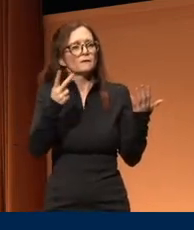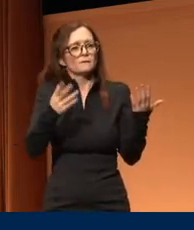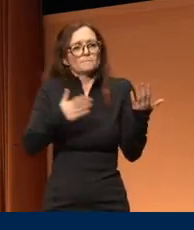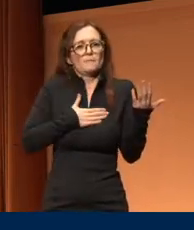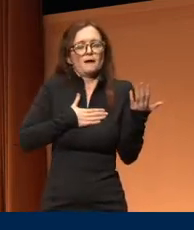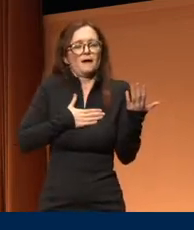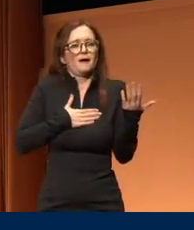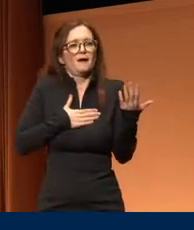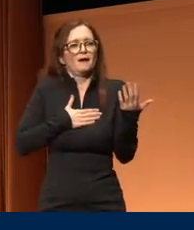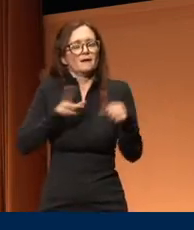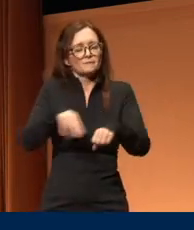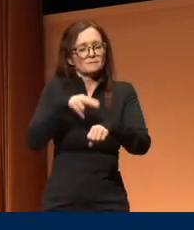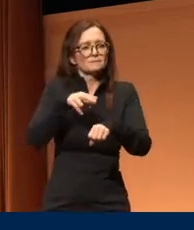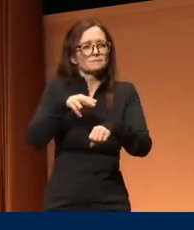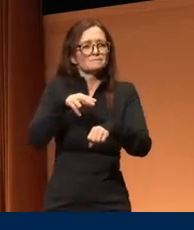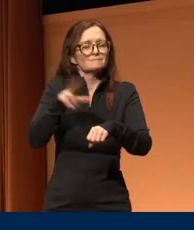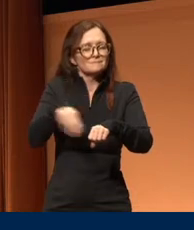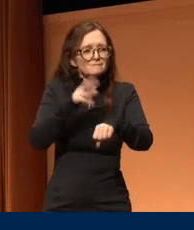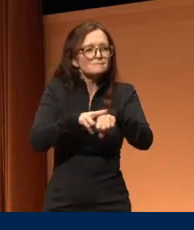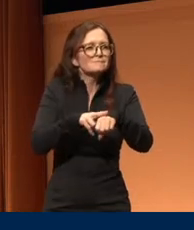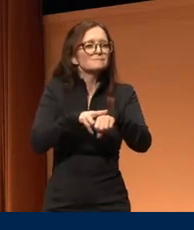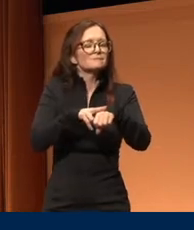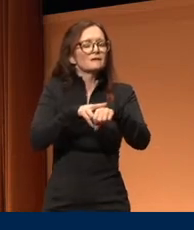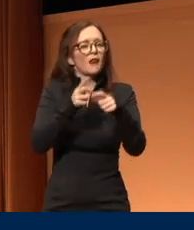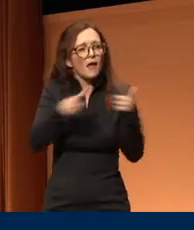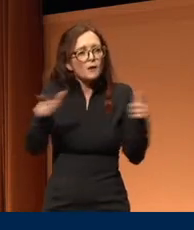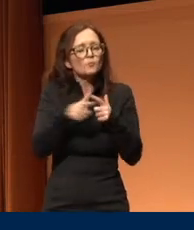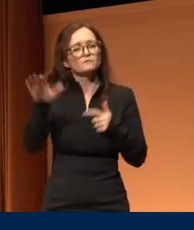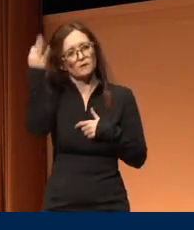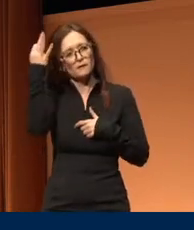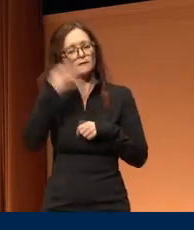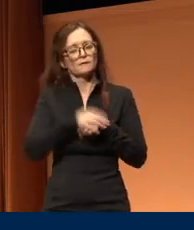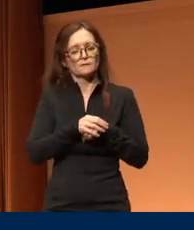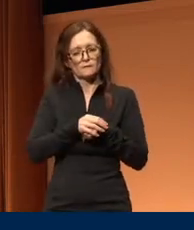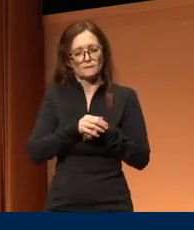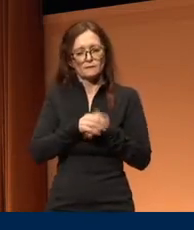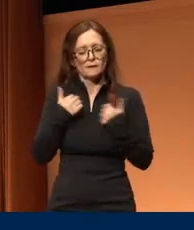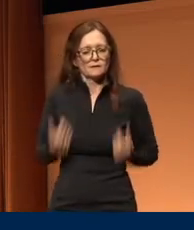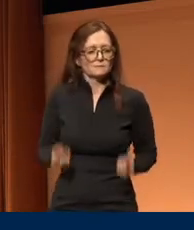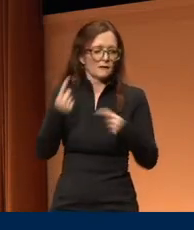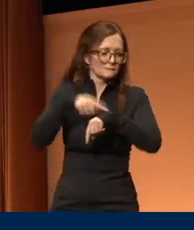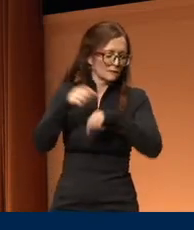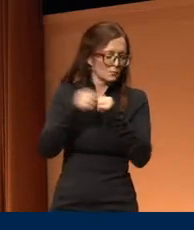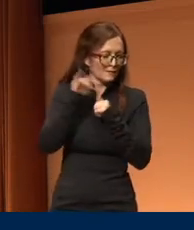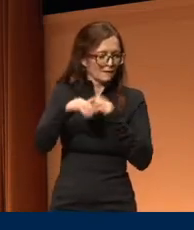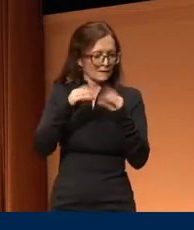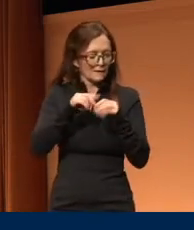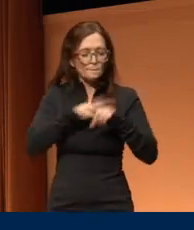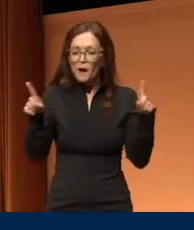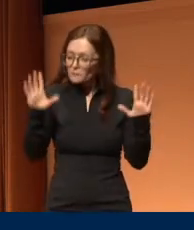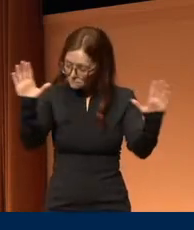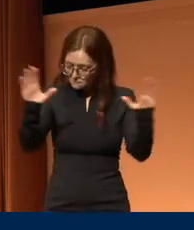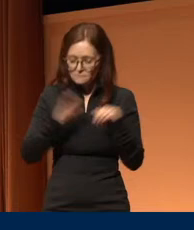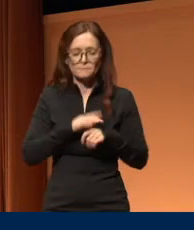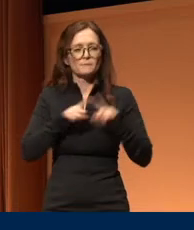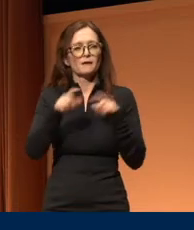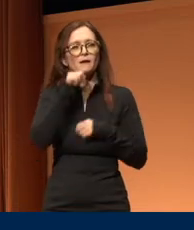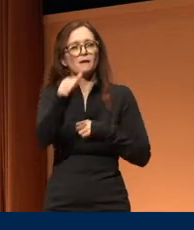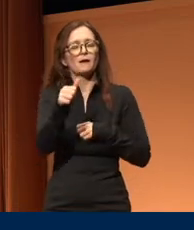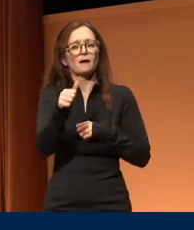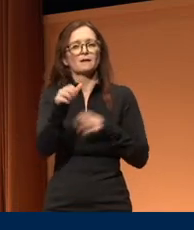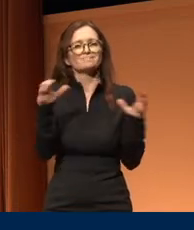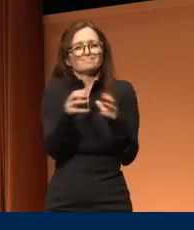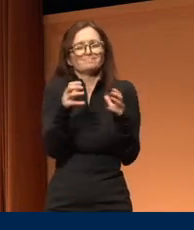tongue, among my fellow citizens. As I spent time observing this convention, however, it was not the